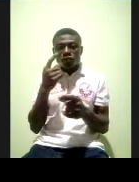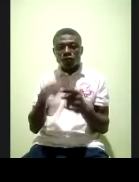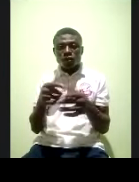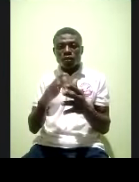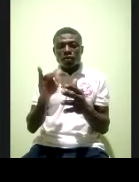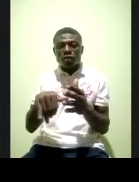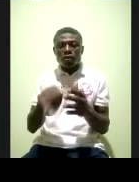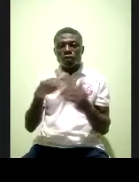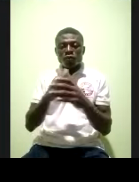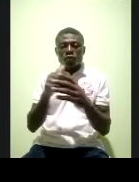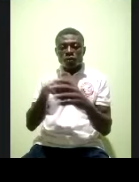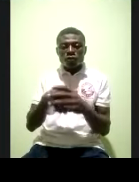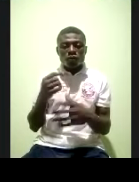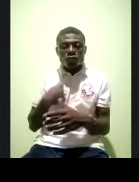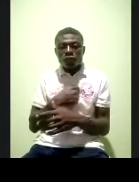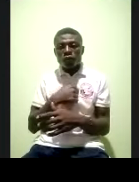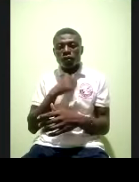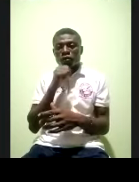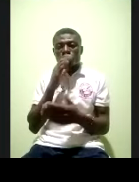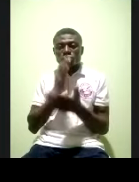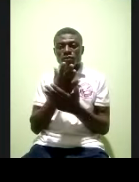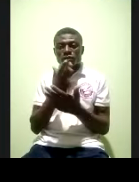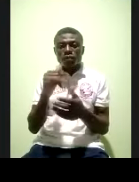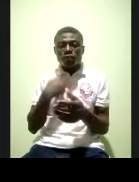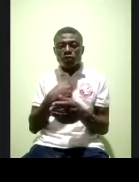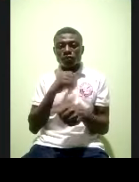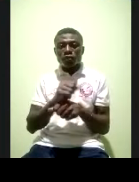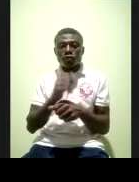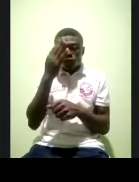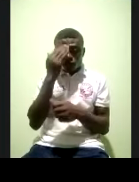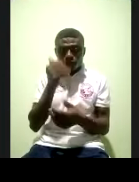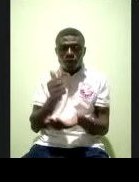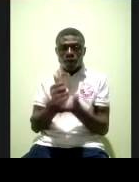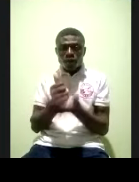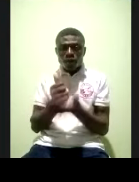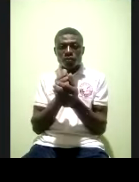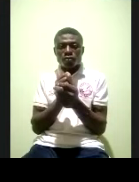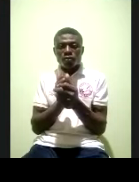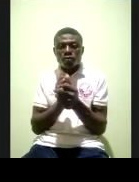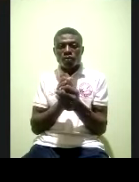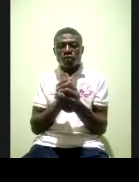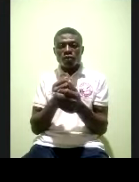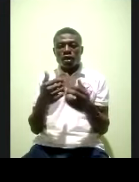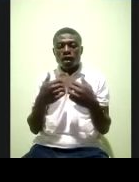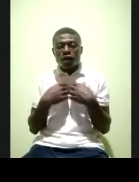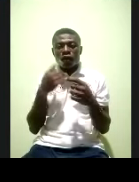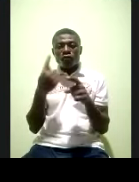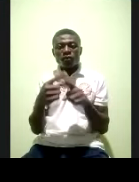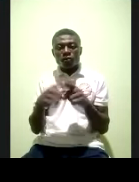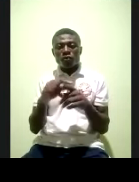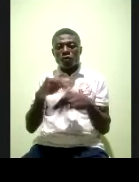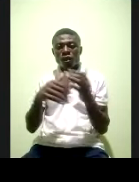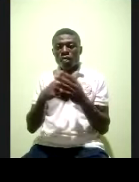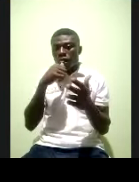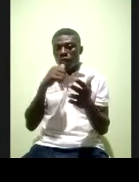writing. We might not stop it sometimes because it is helping them to hear the word or the letter sounds